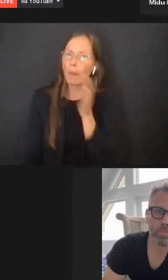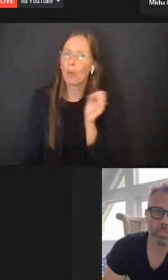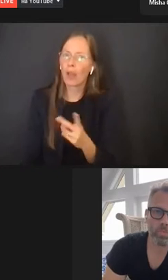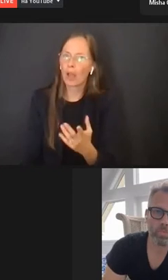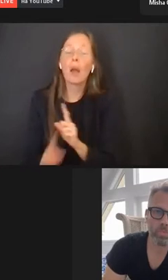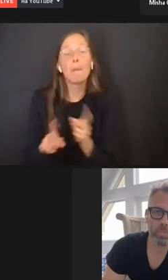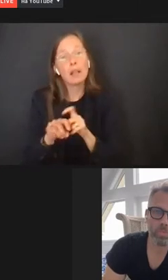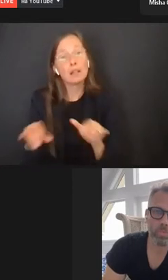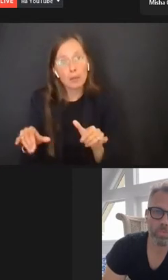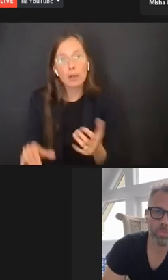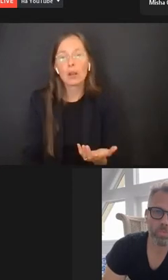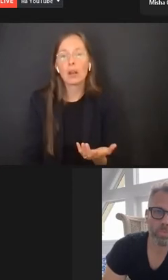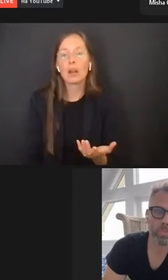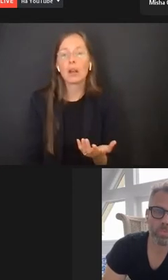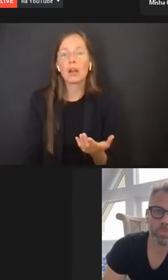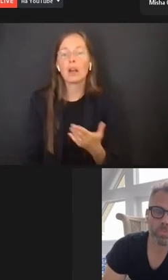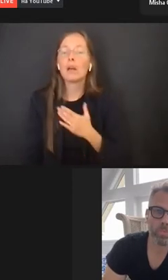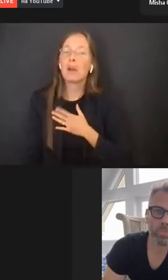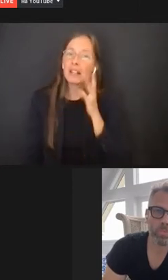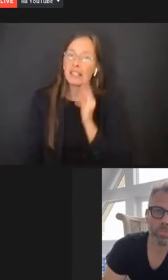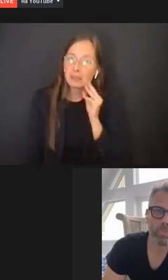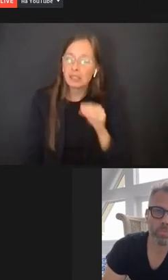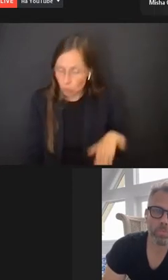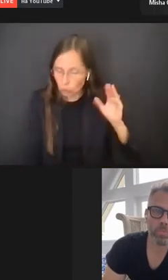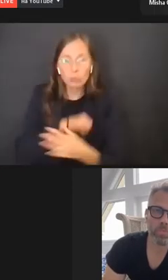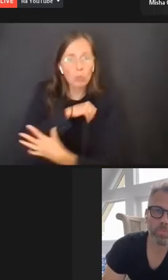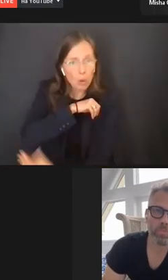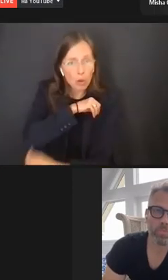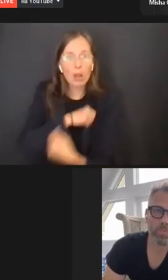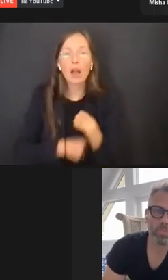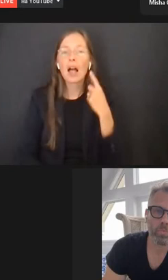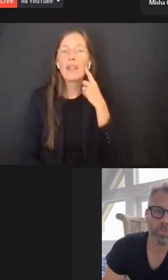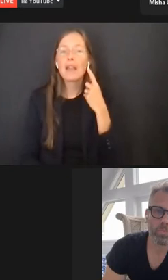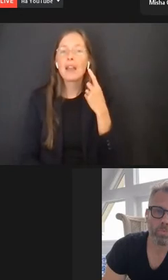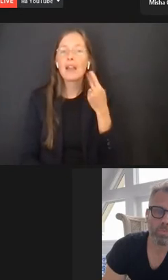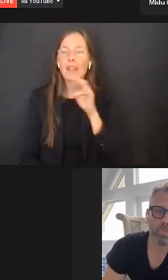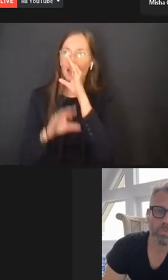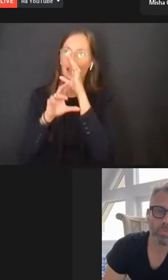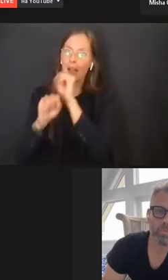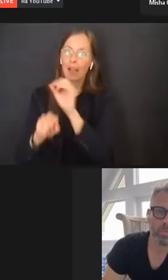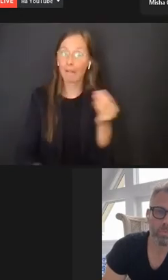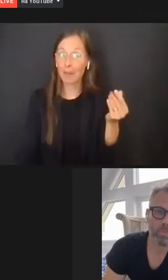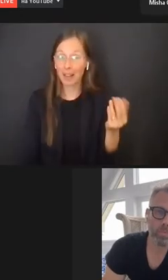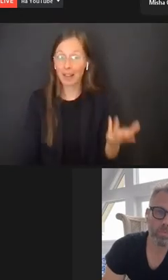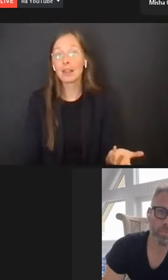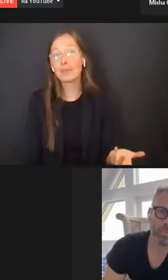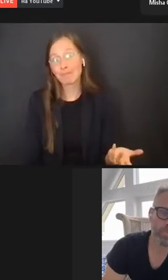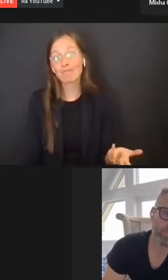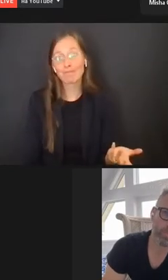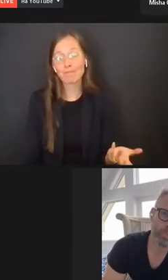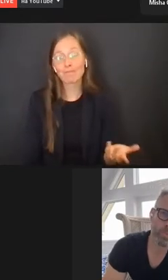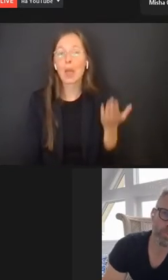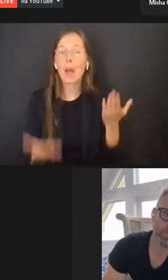coming from poverty, I think that the allure of money has been maybe